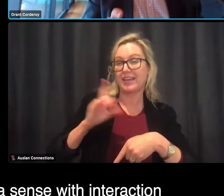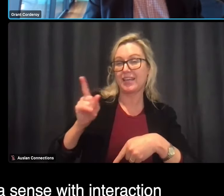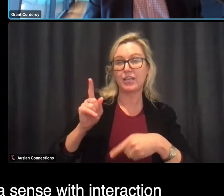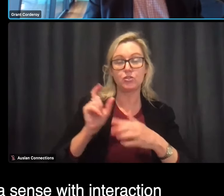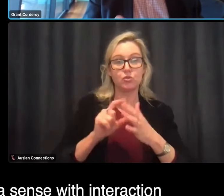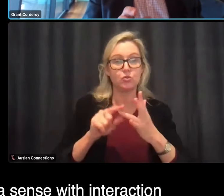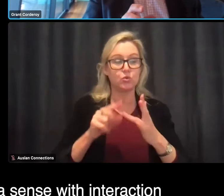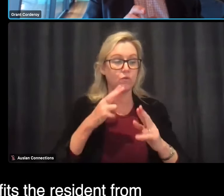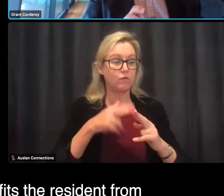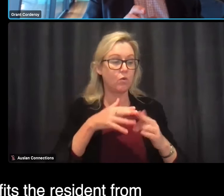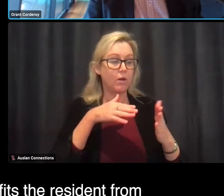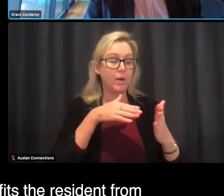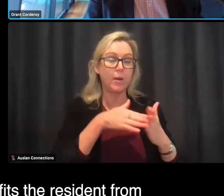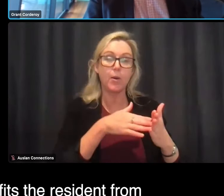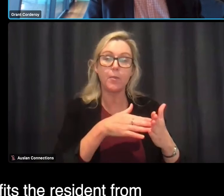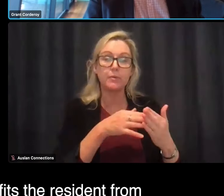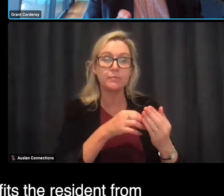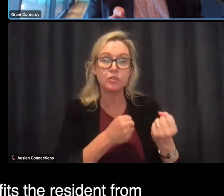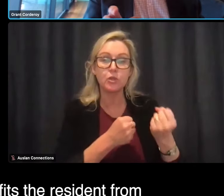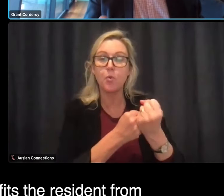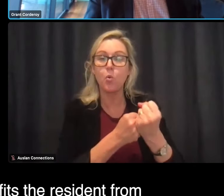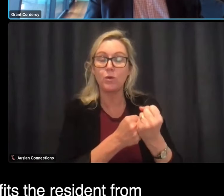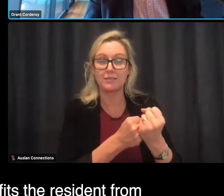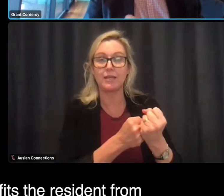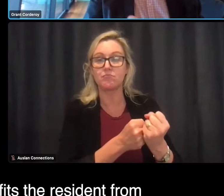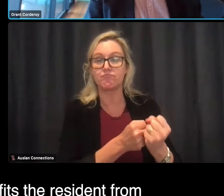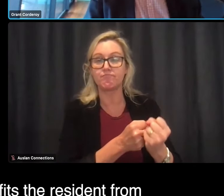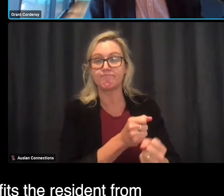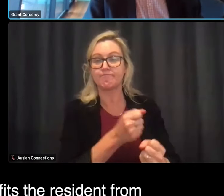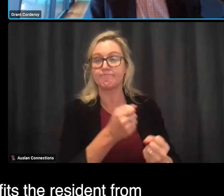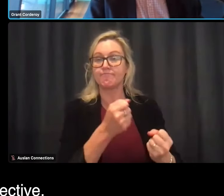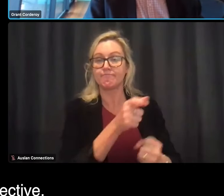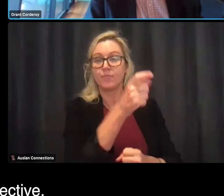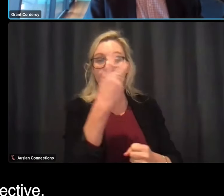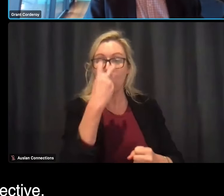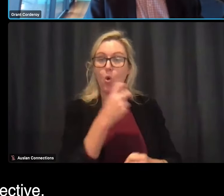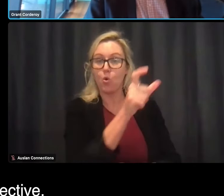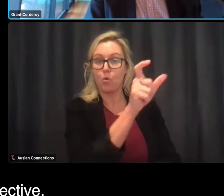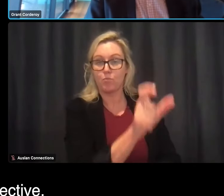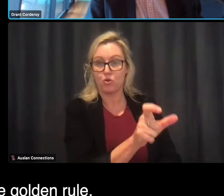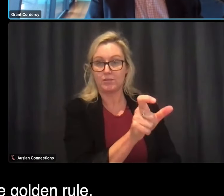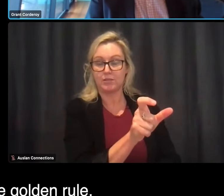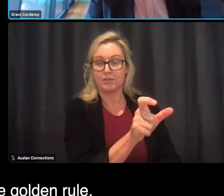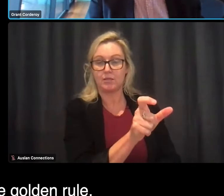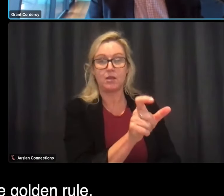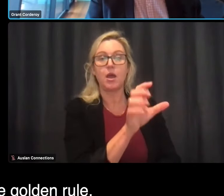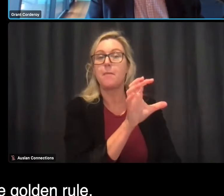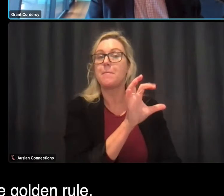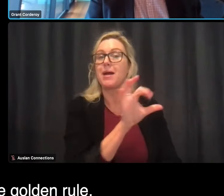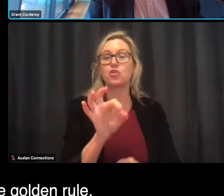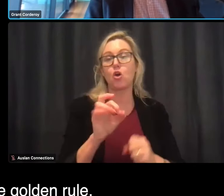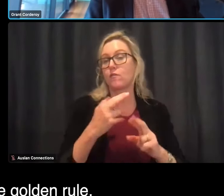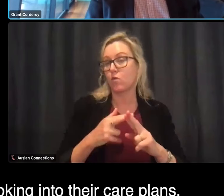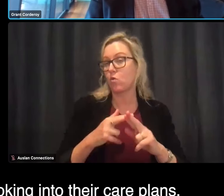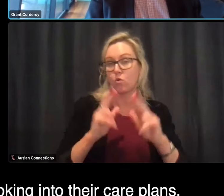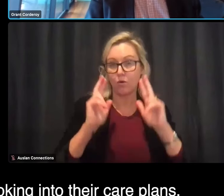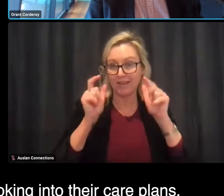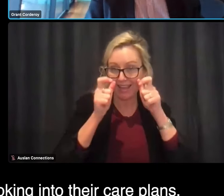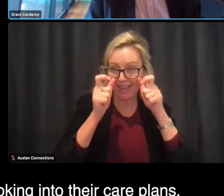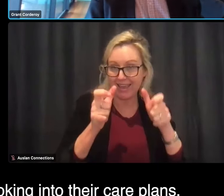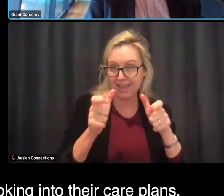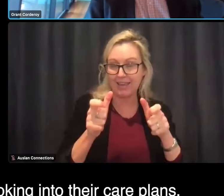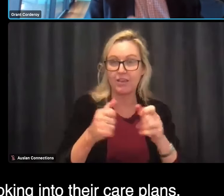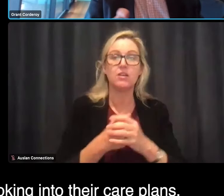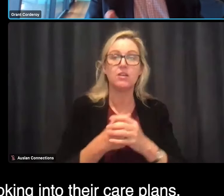with interaction with the resident that benefits the resident from a care perspective. And I think that's the golden rule. Now,